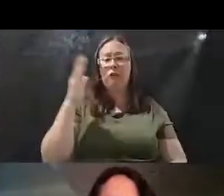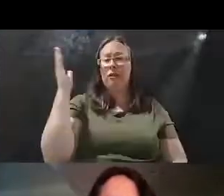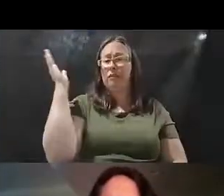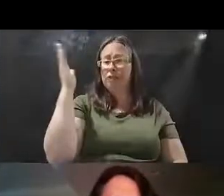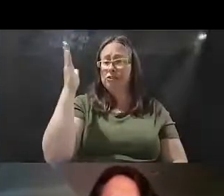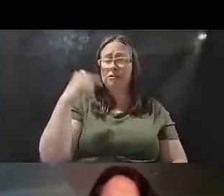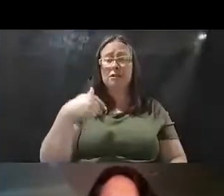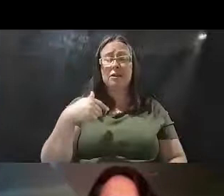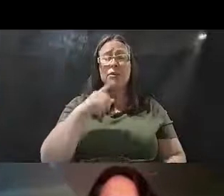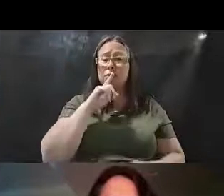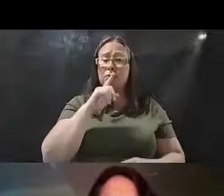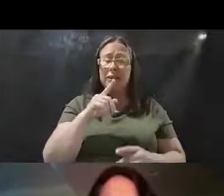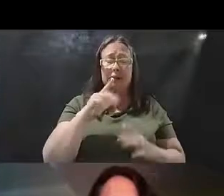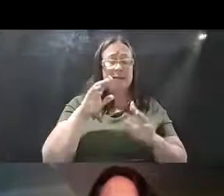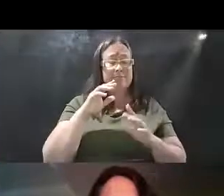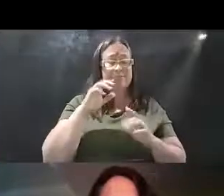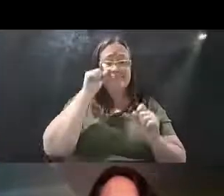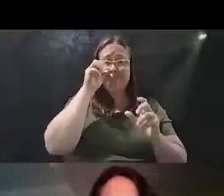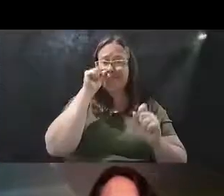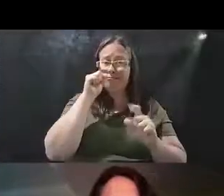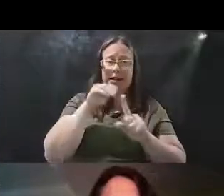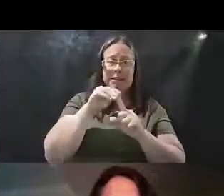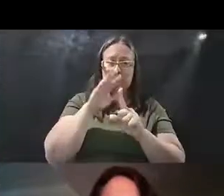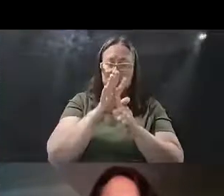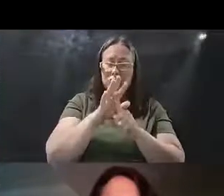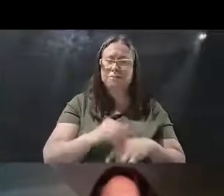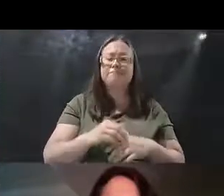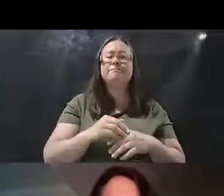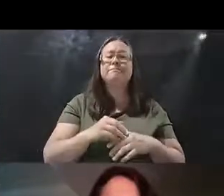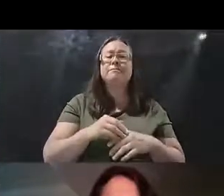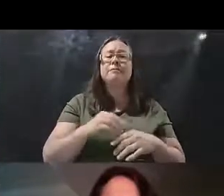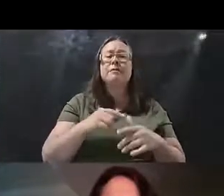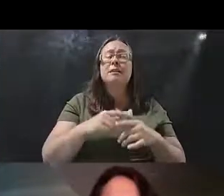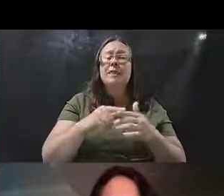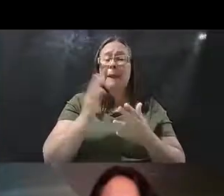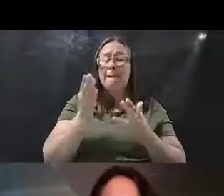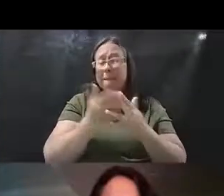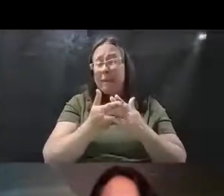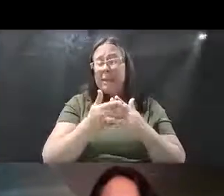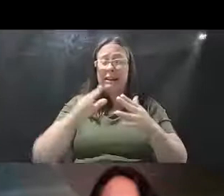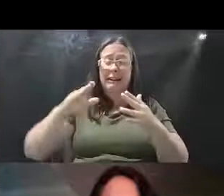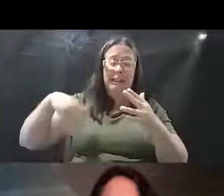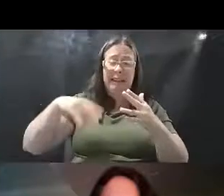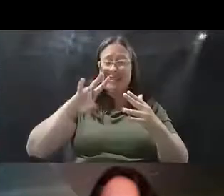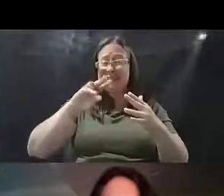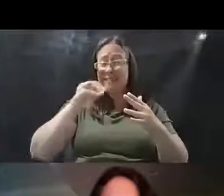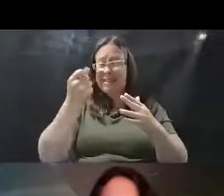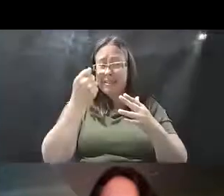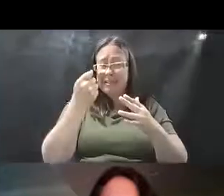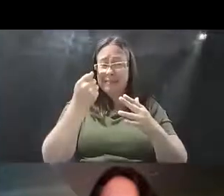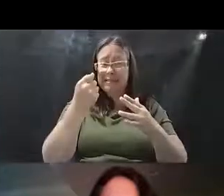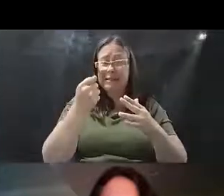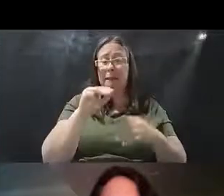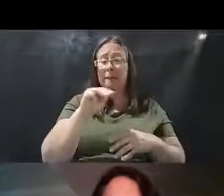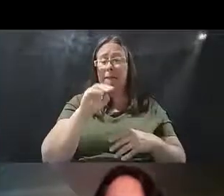an amazing exposure. The mid to late 70s was also a time when molecular